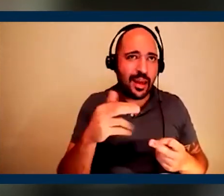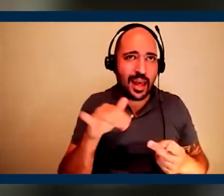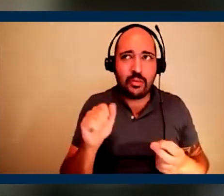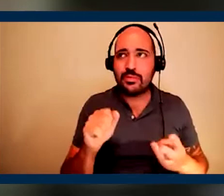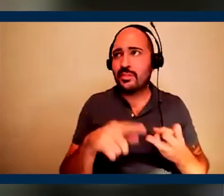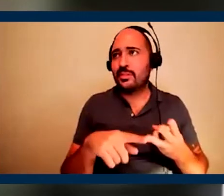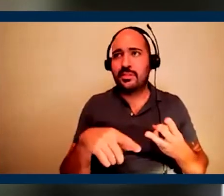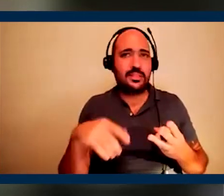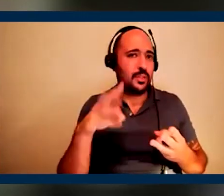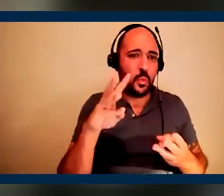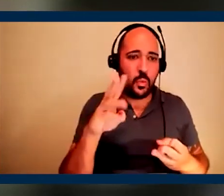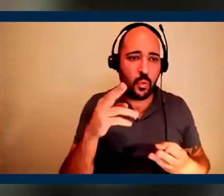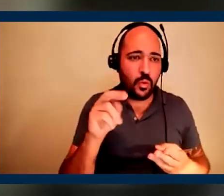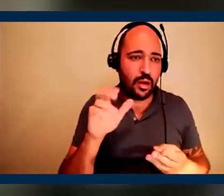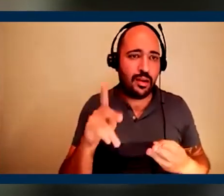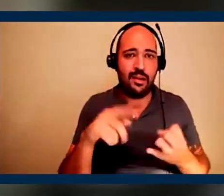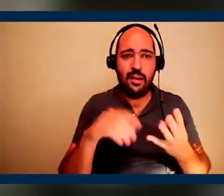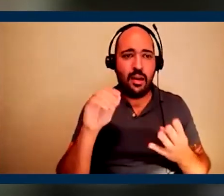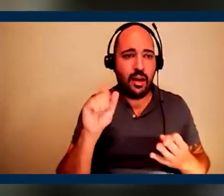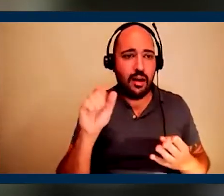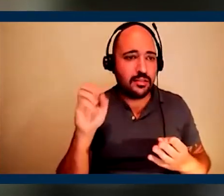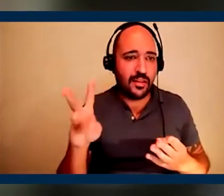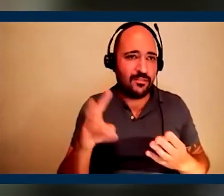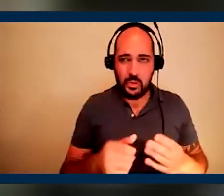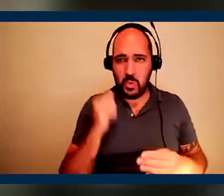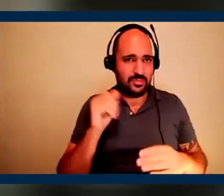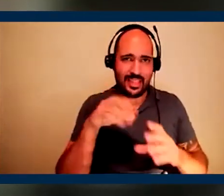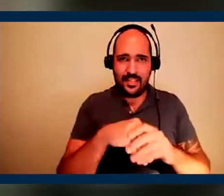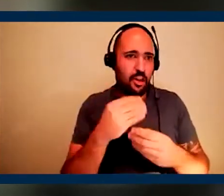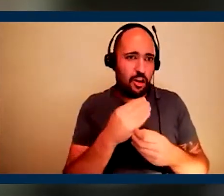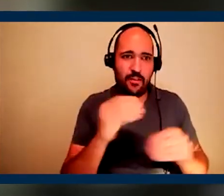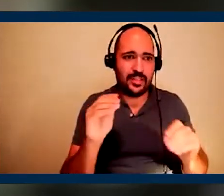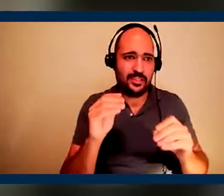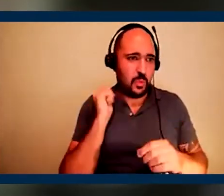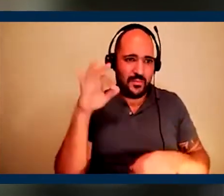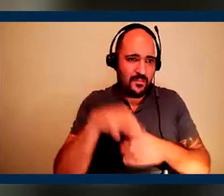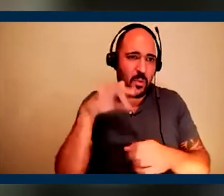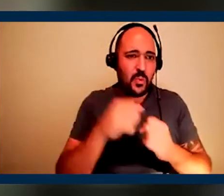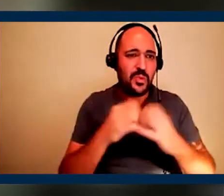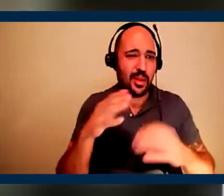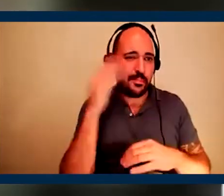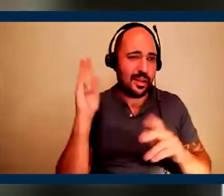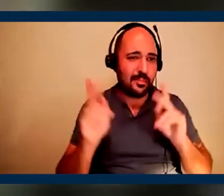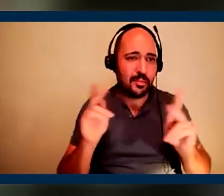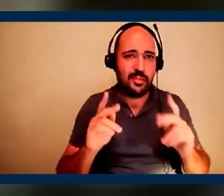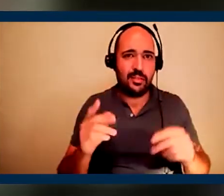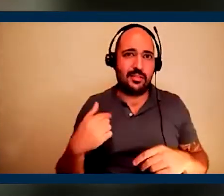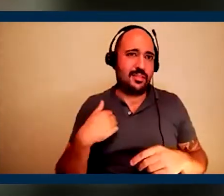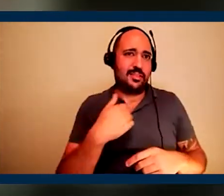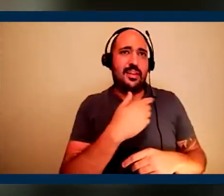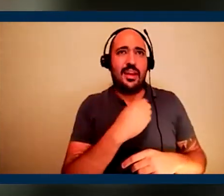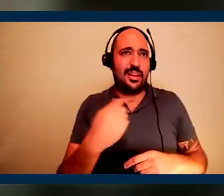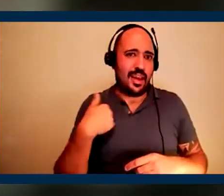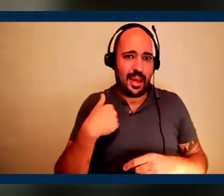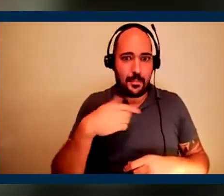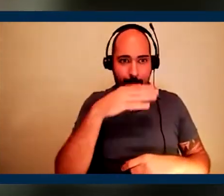and Ossoff, would not be in office and our fine country would still be in turmoil. As a Black woman, I stand